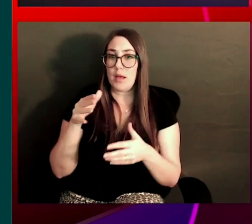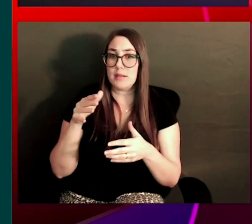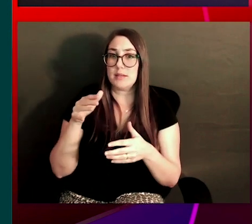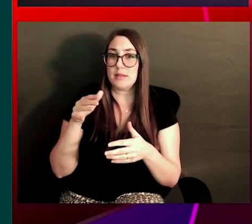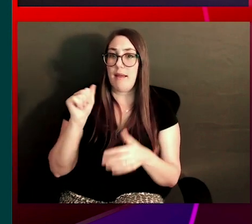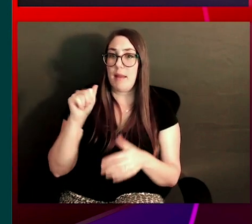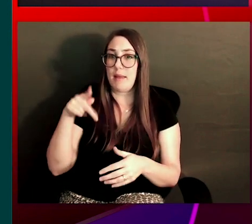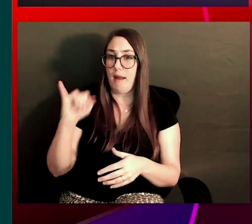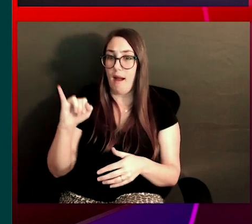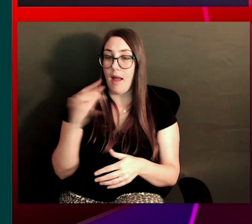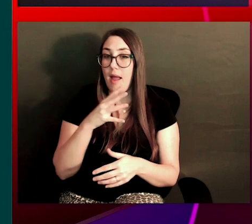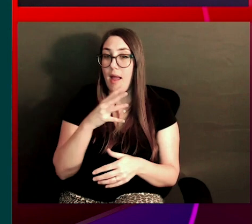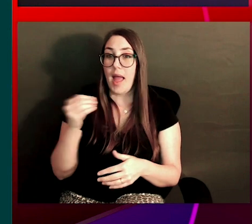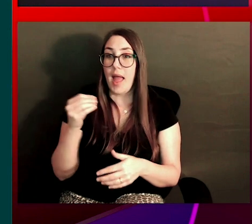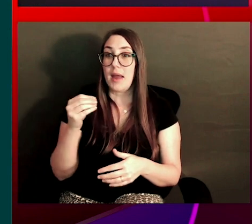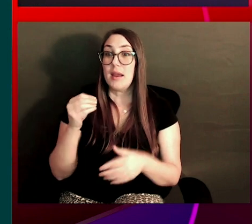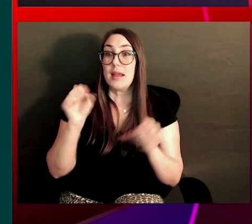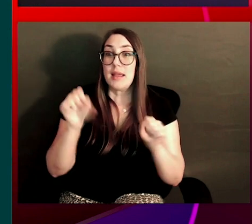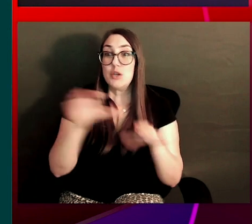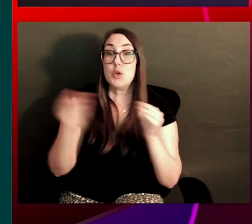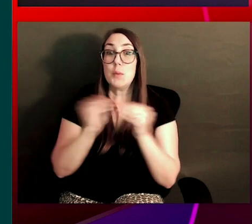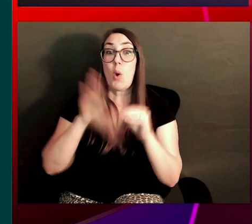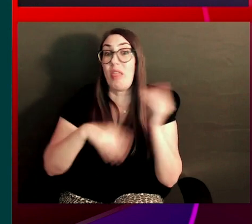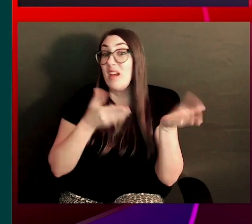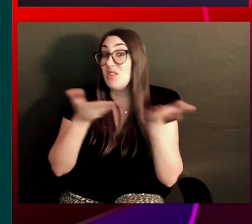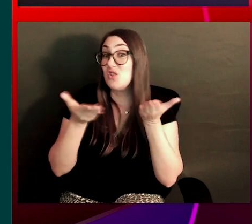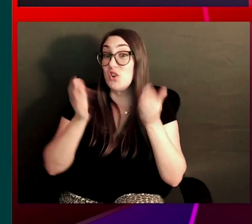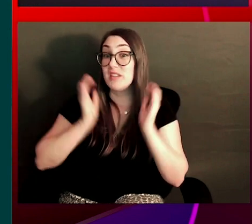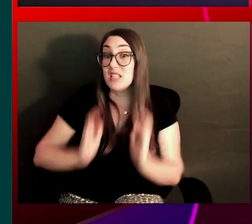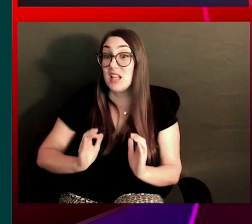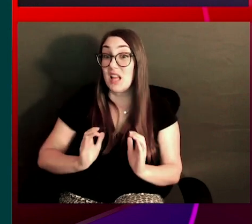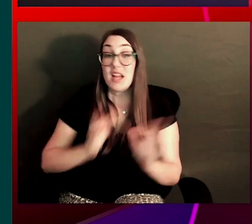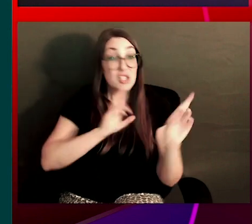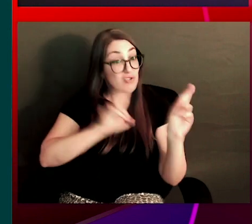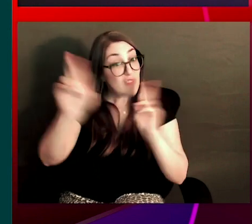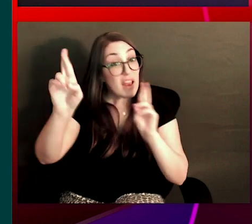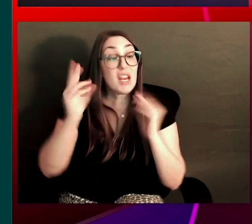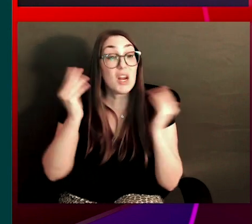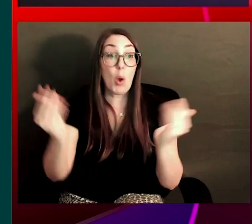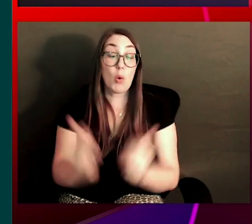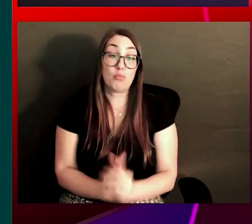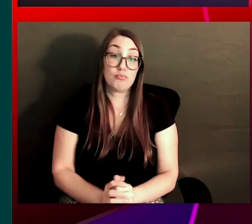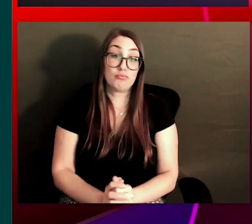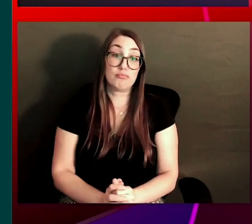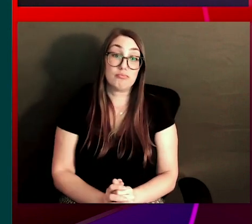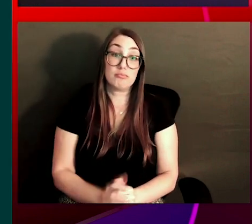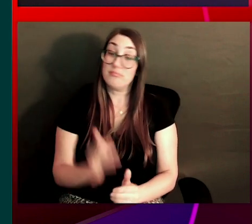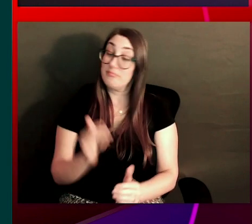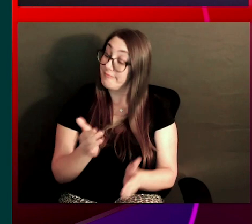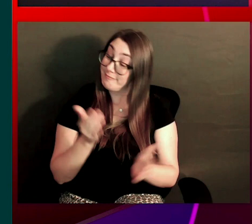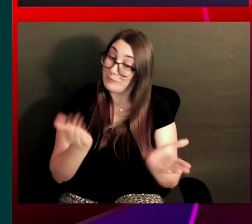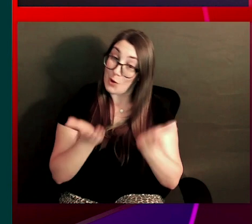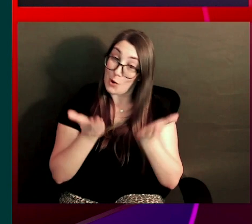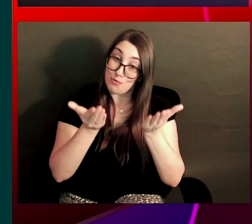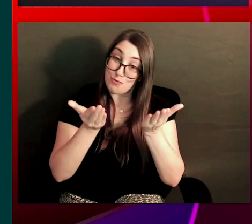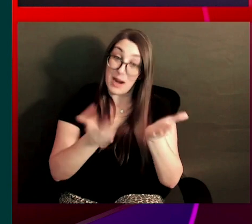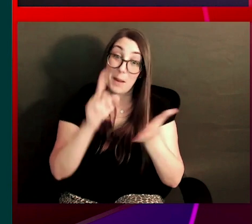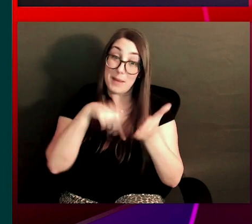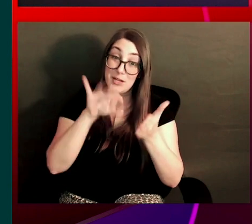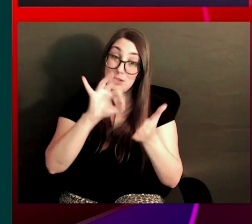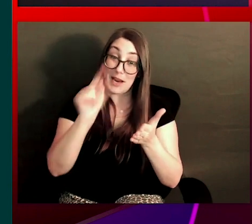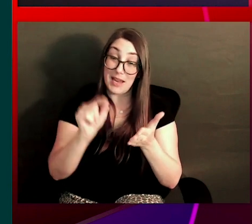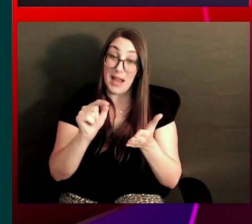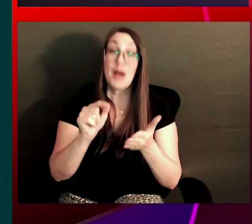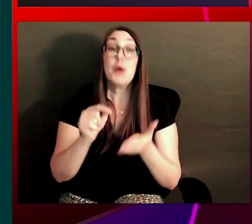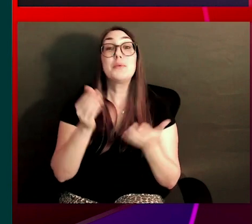injection, because you can do more than just service clients, ready to go. So recommend checking that one out. That's what's used in the blog post. Okay. Okay,